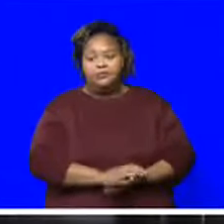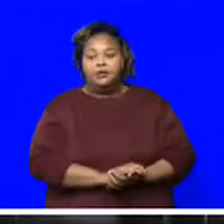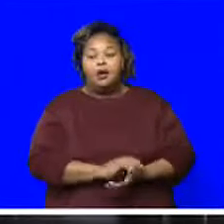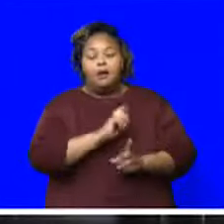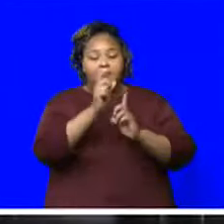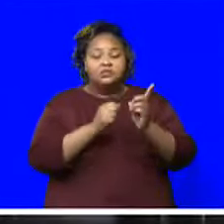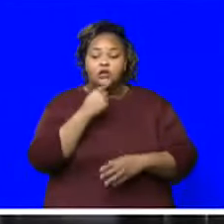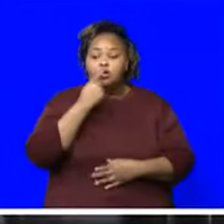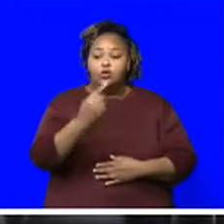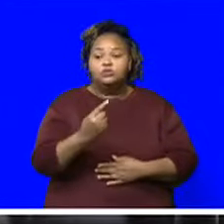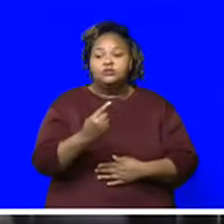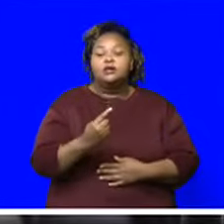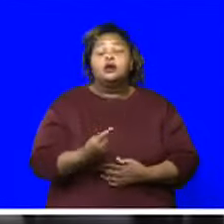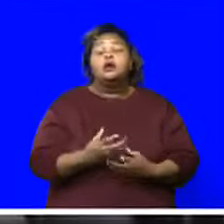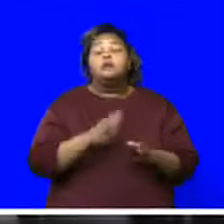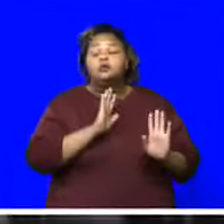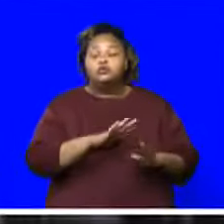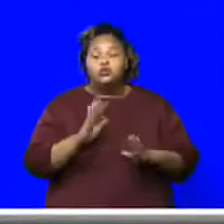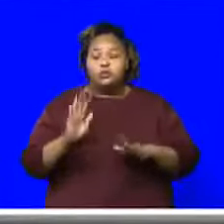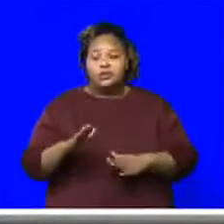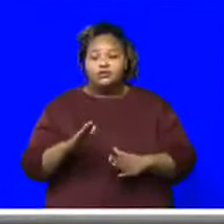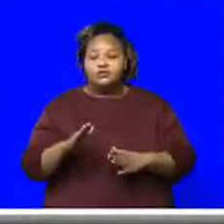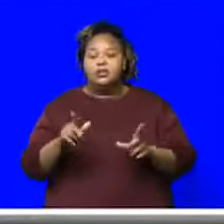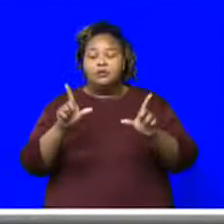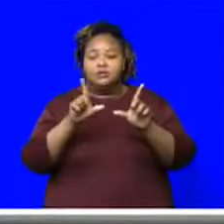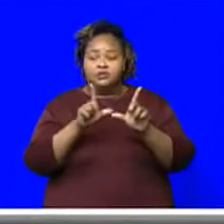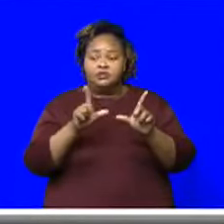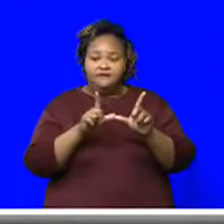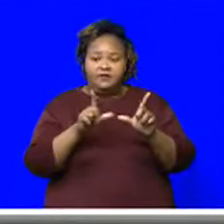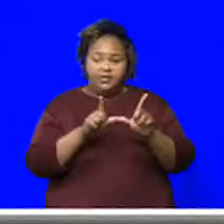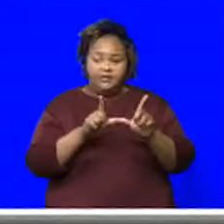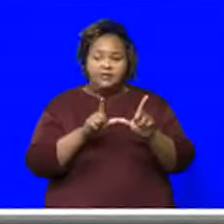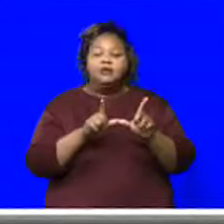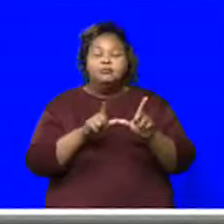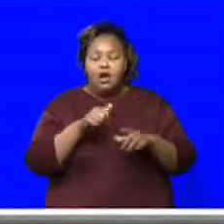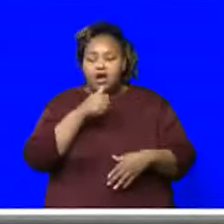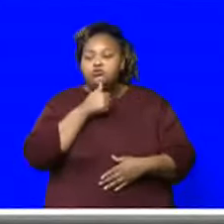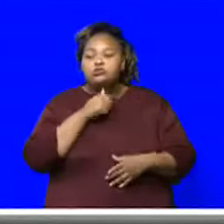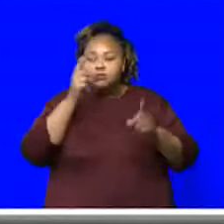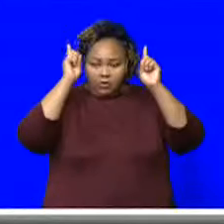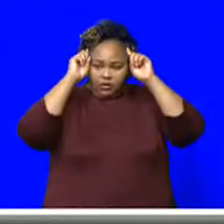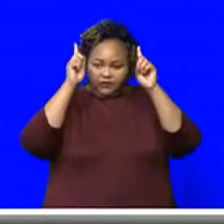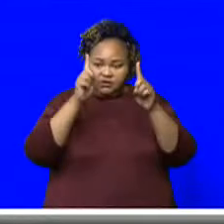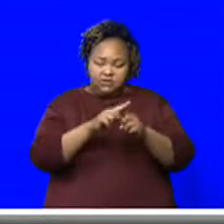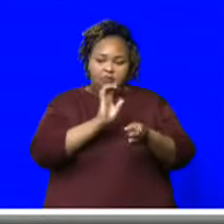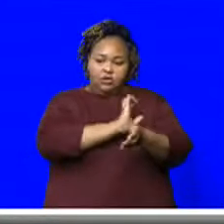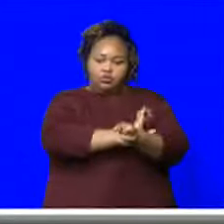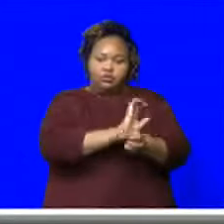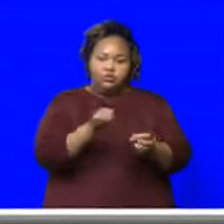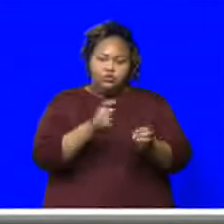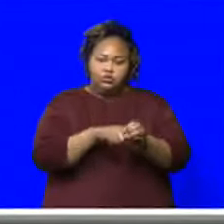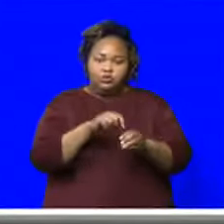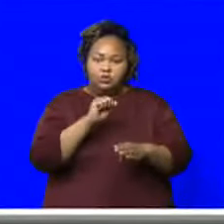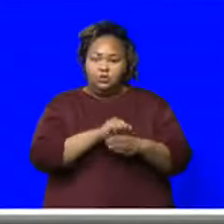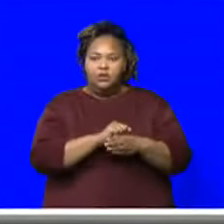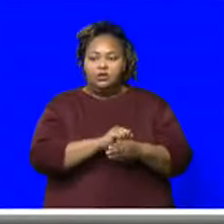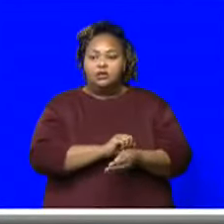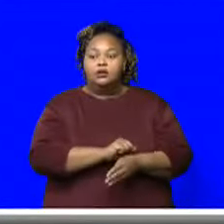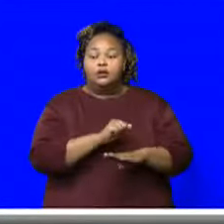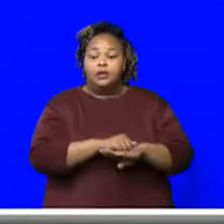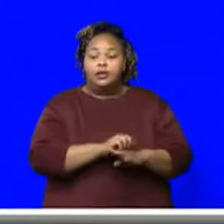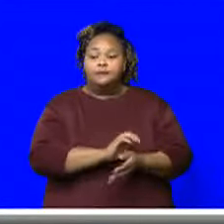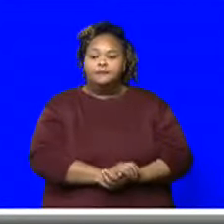use it as their entry to tertiary institutions. This means that EPCSE certificate holders will